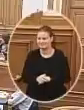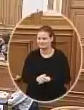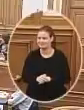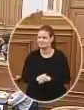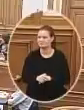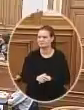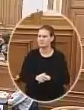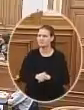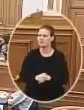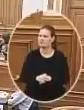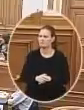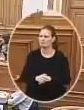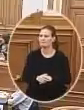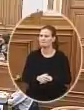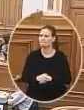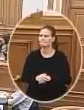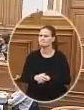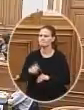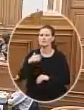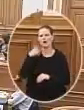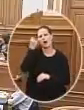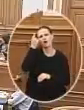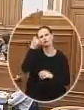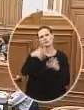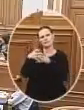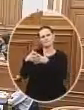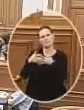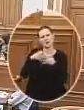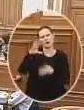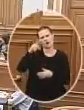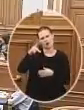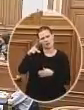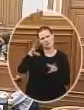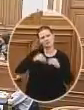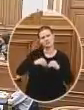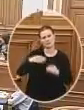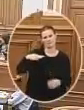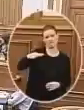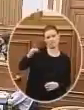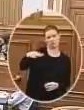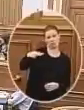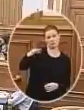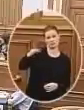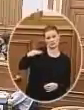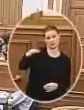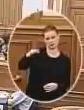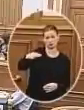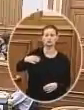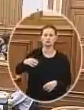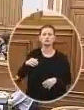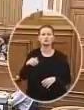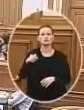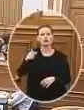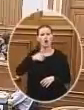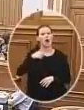understand the America's Cup accepts volunteers, and I'm